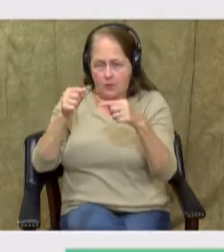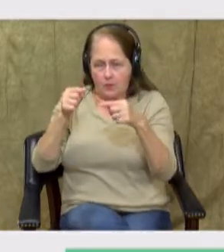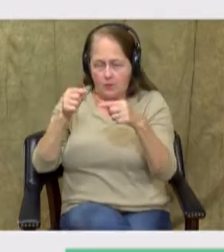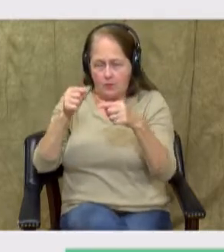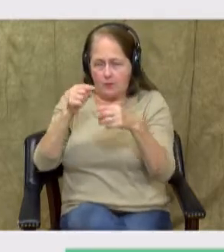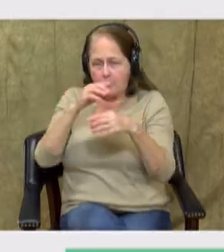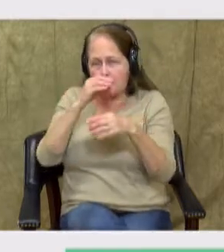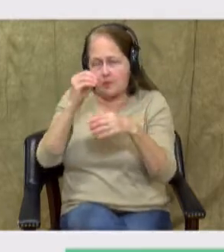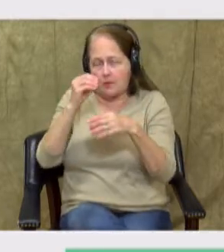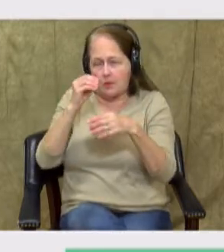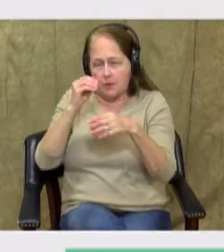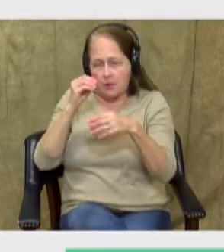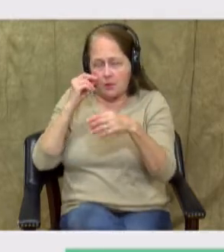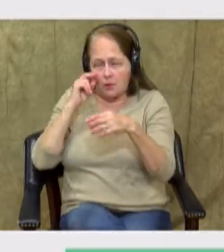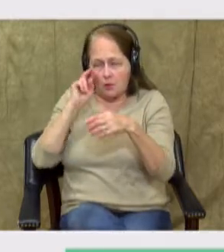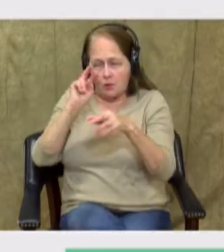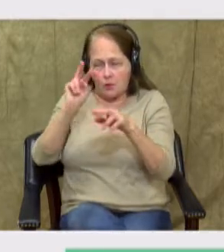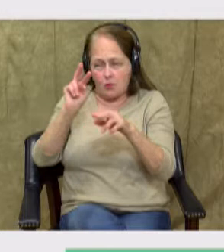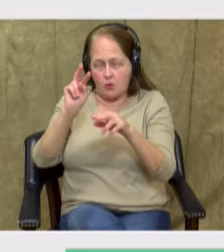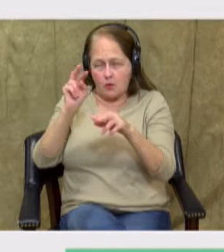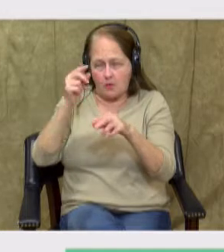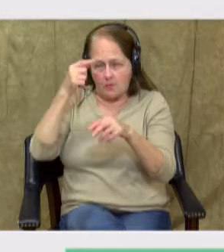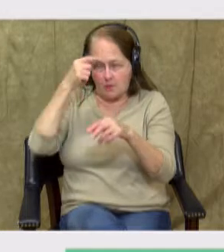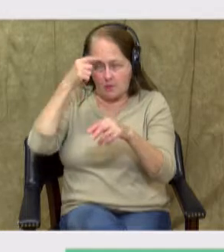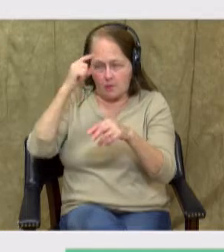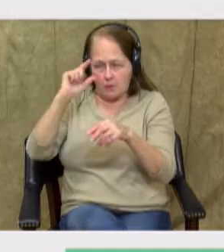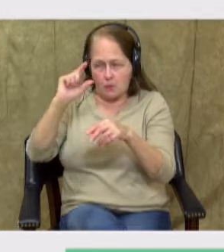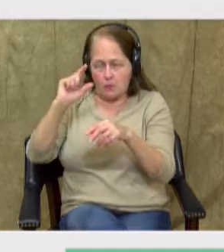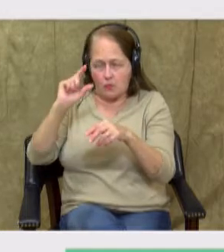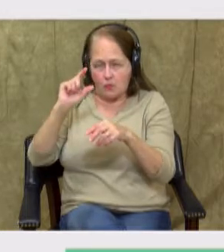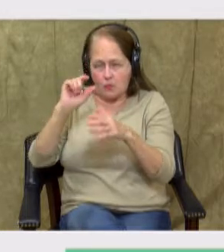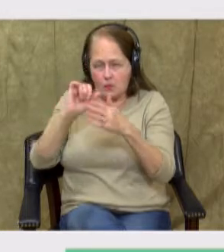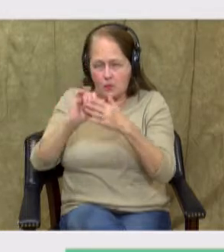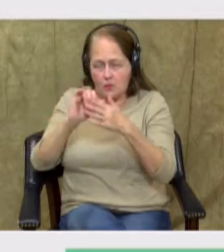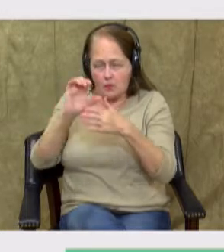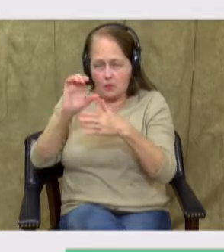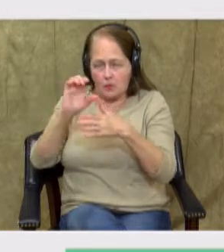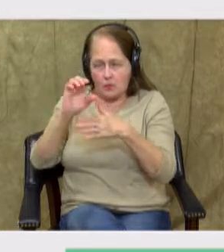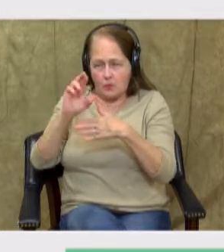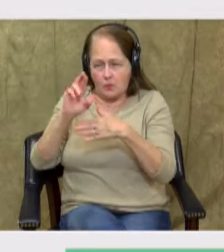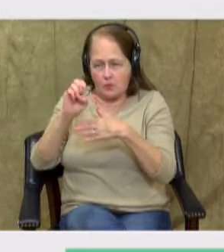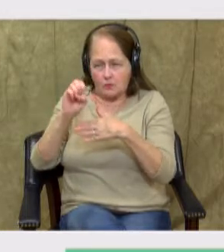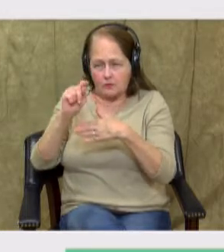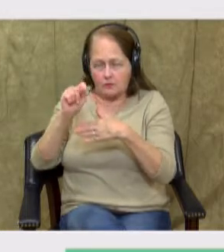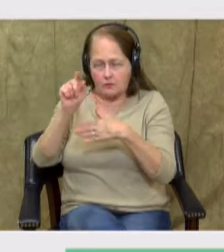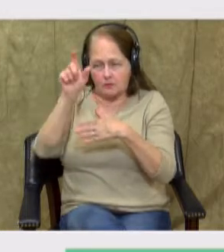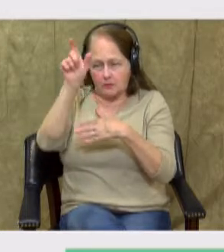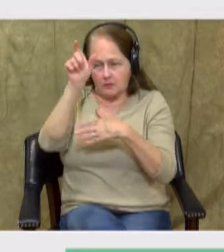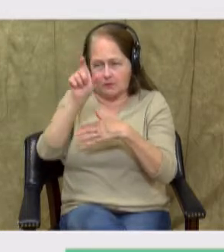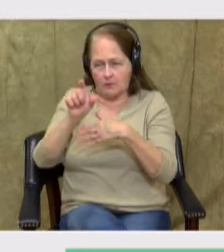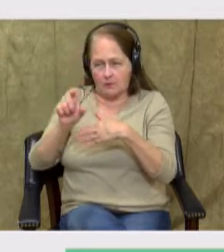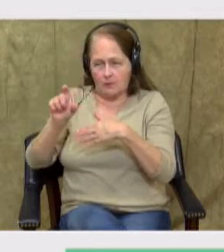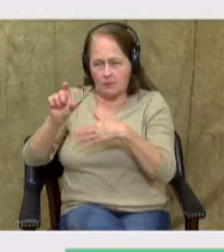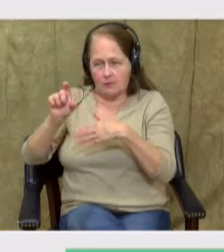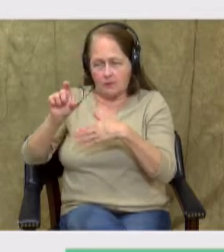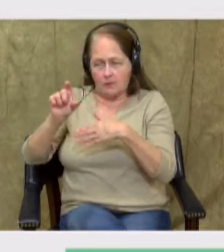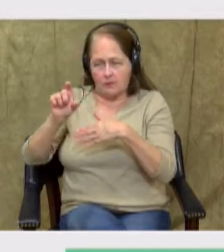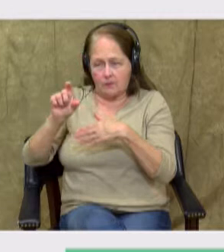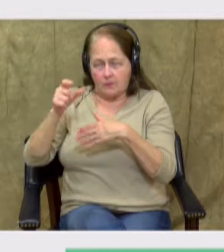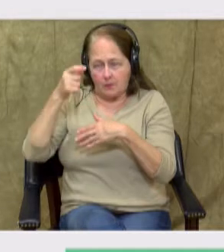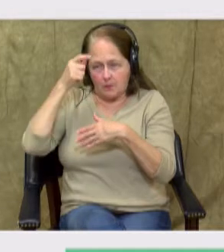planet and looking up at the moon at night. If one of them sees a crescent, what will the other see?